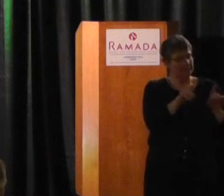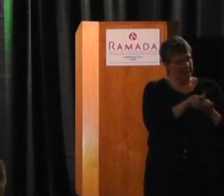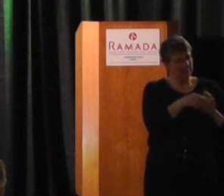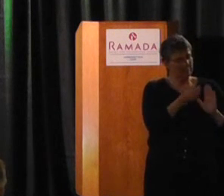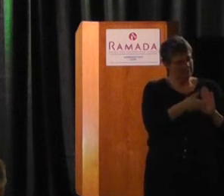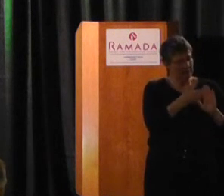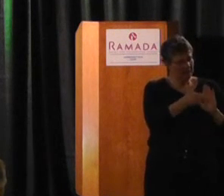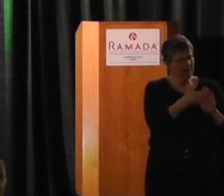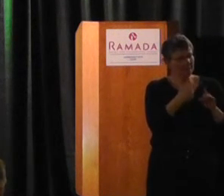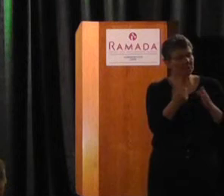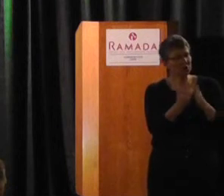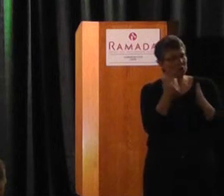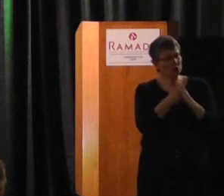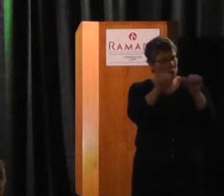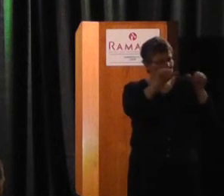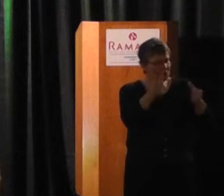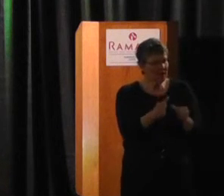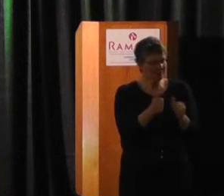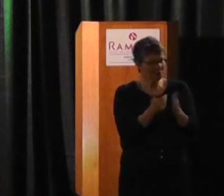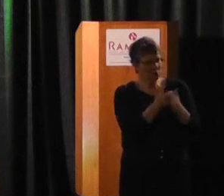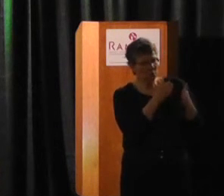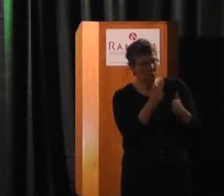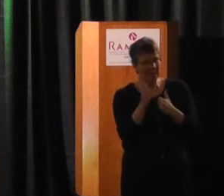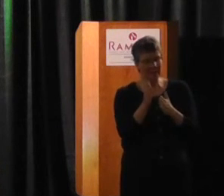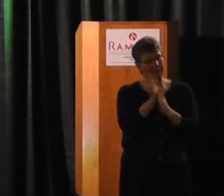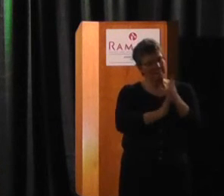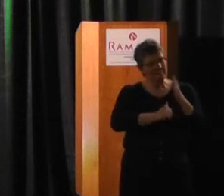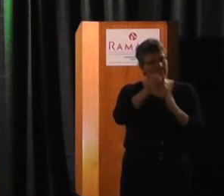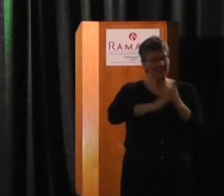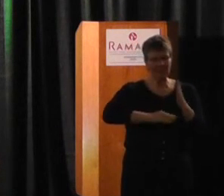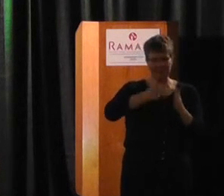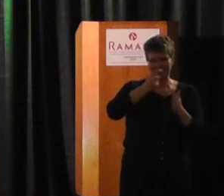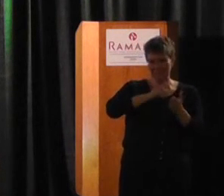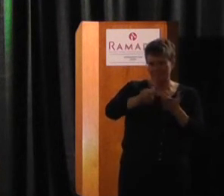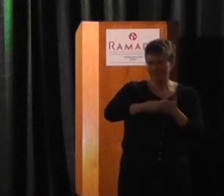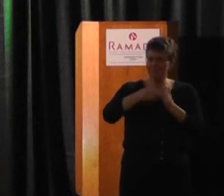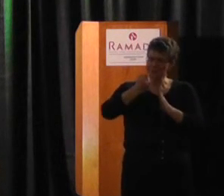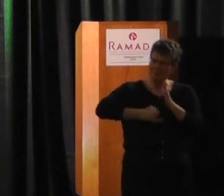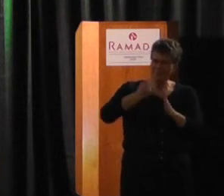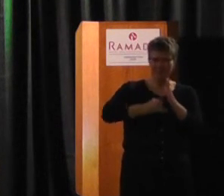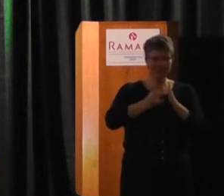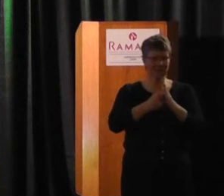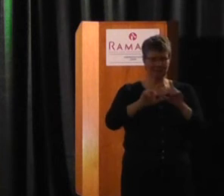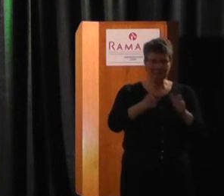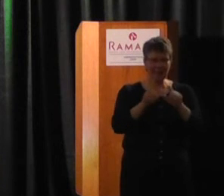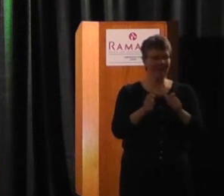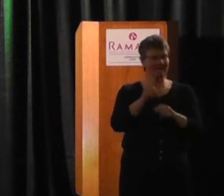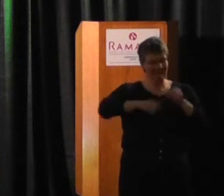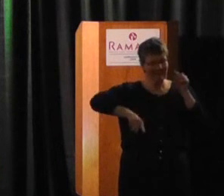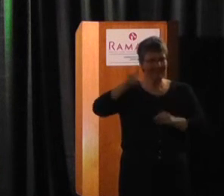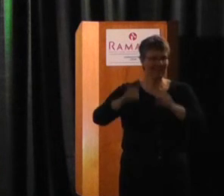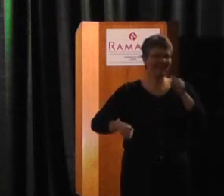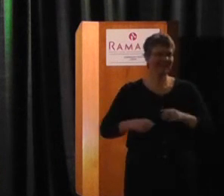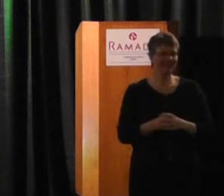they were suddenly filling their pages differently. They were using different mediums, innovating, and trying whole new kinds of art altogether. We also discovered the